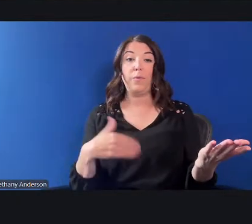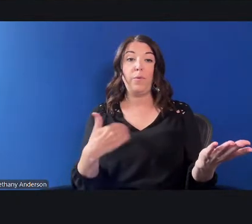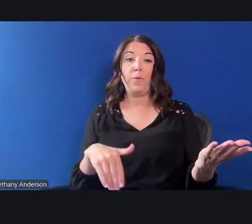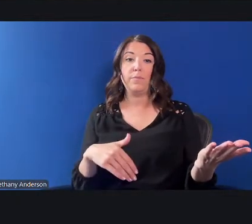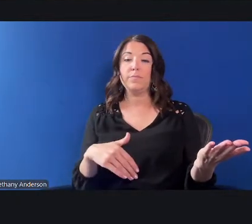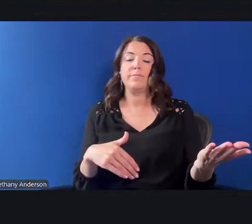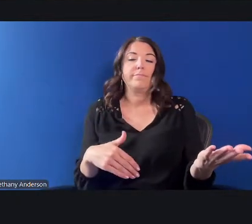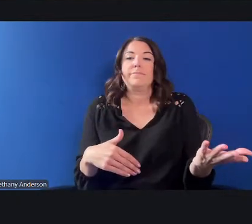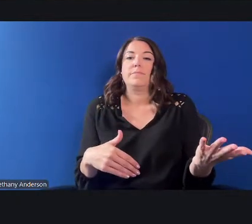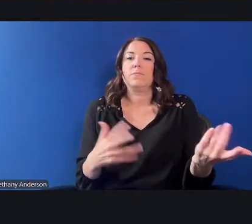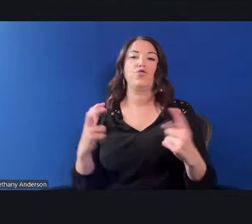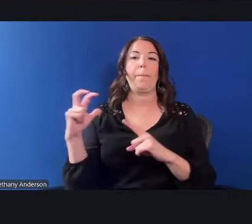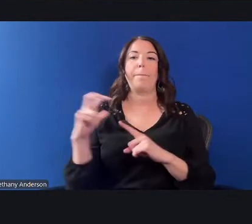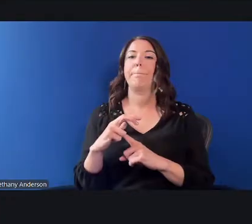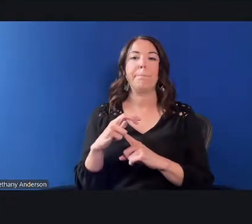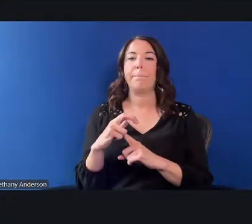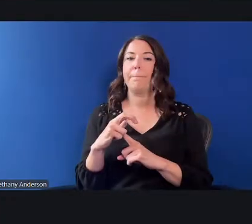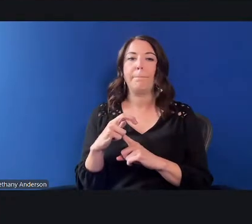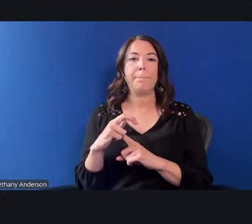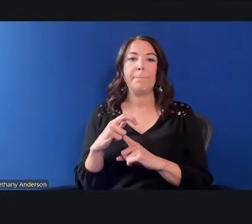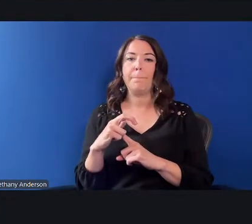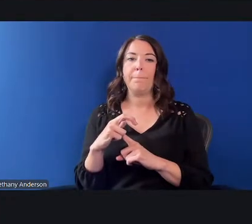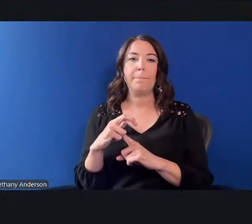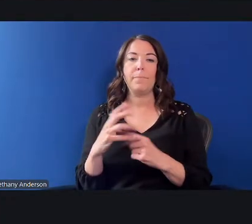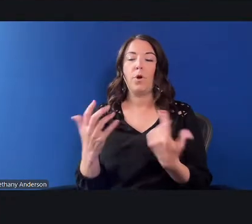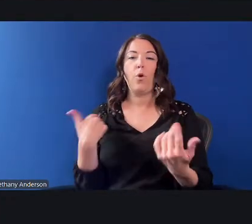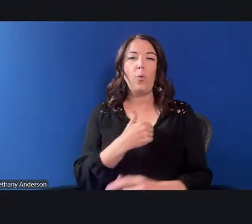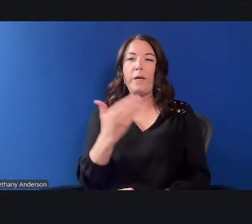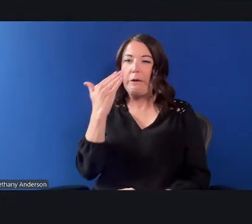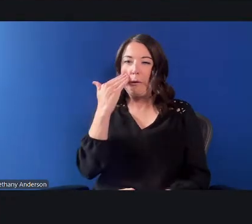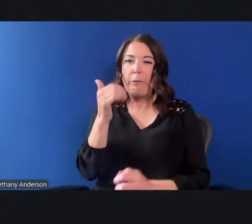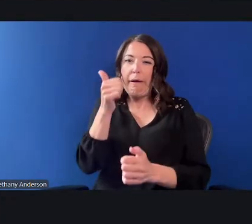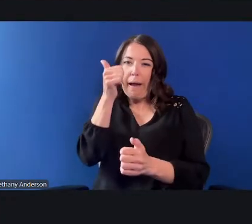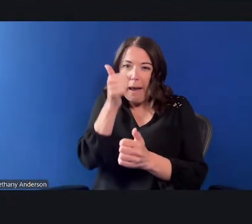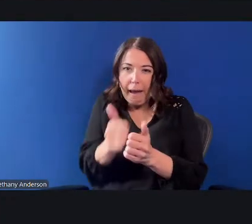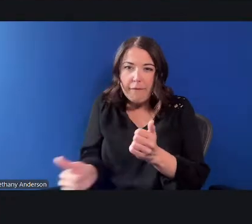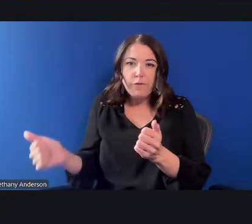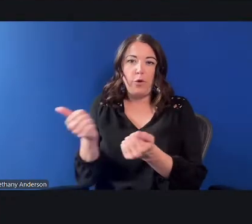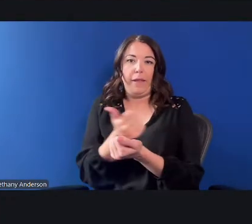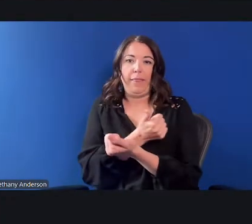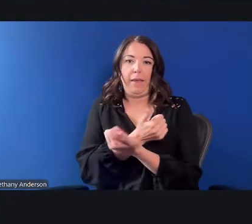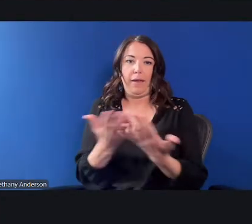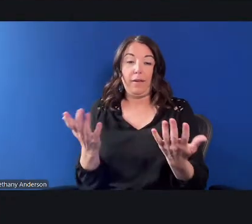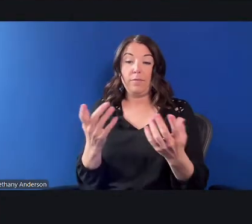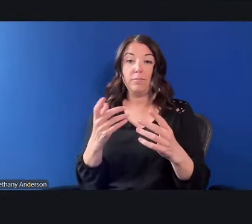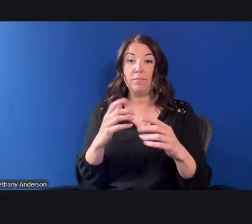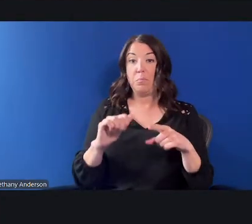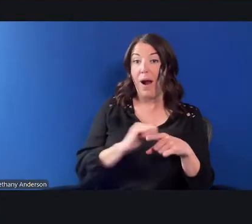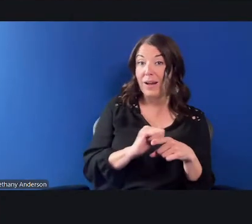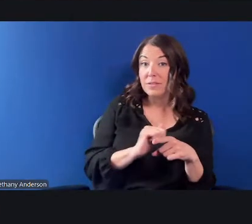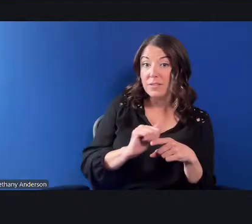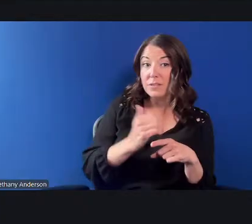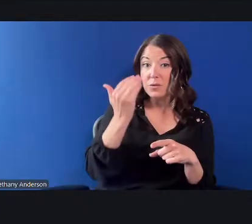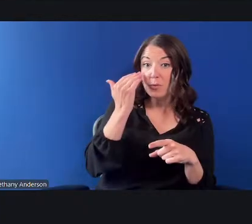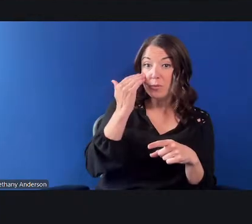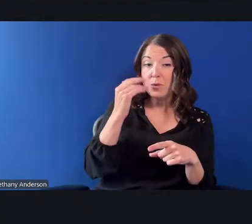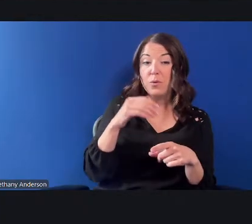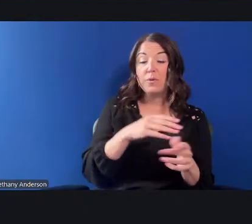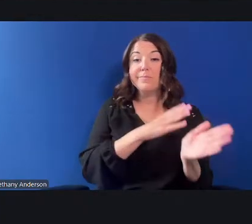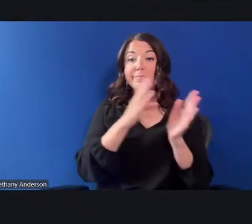couldn't have been any better. We knew everything from the practices to the,